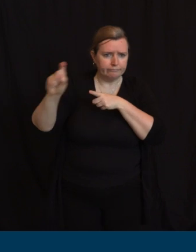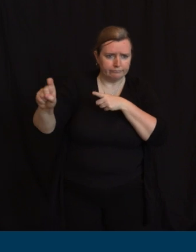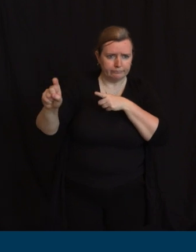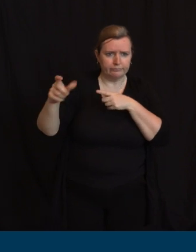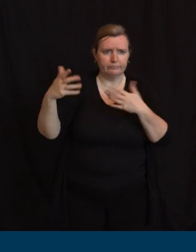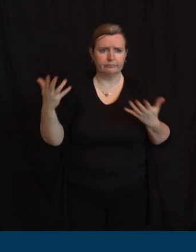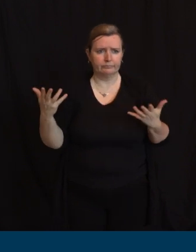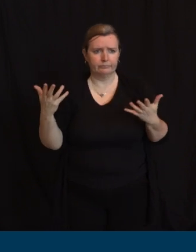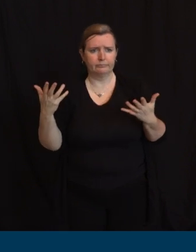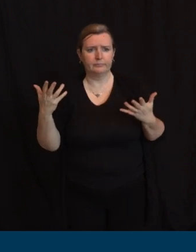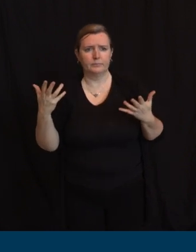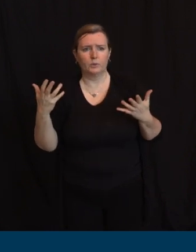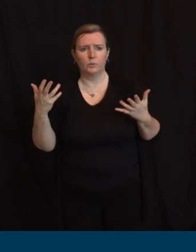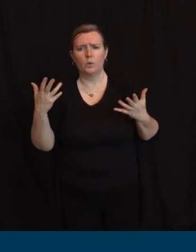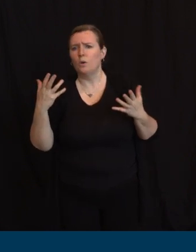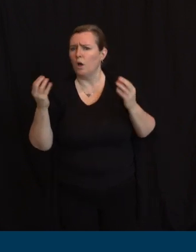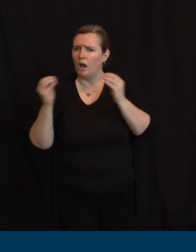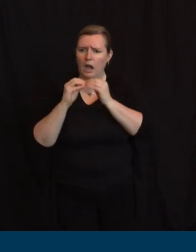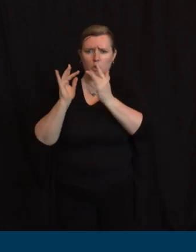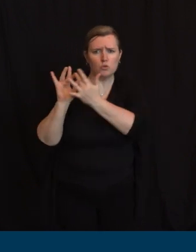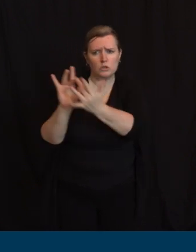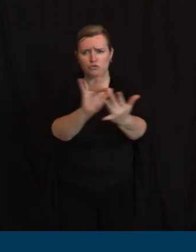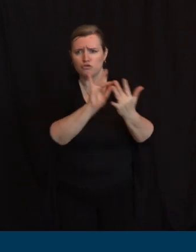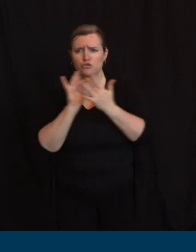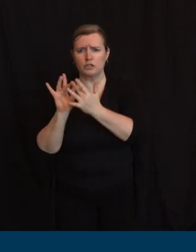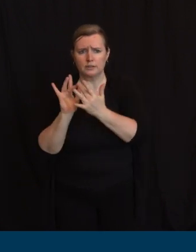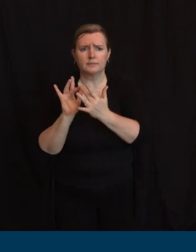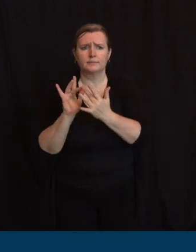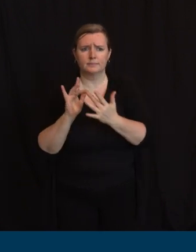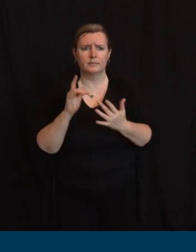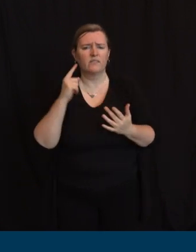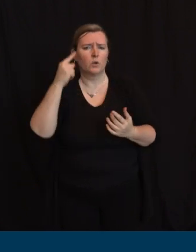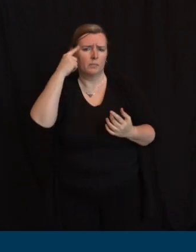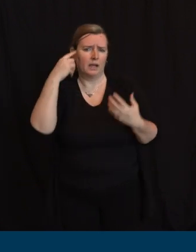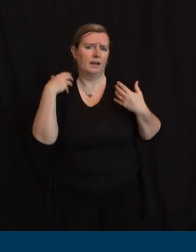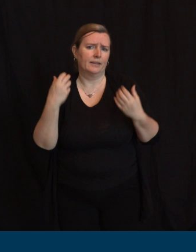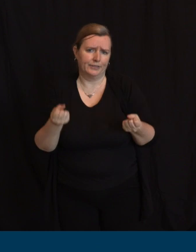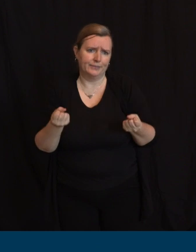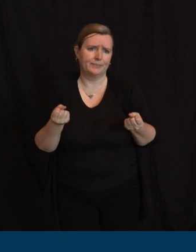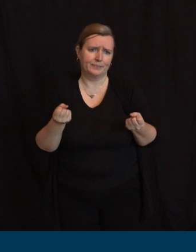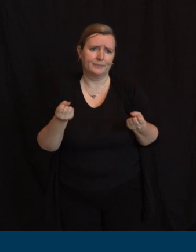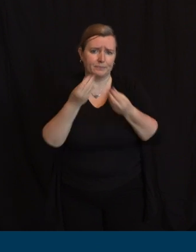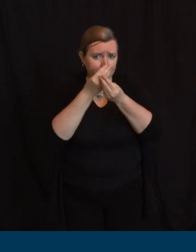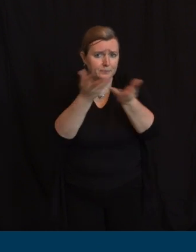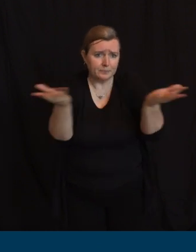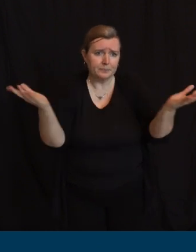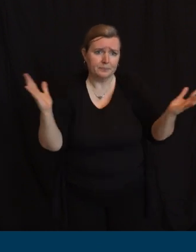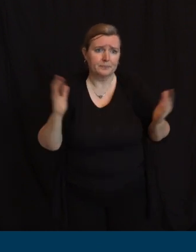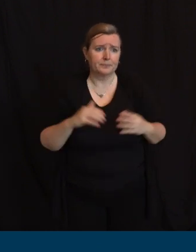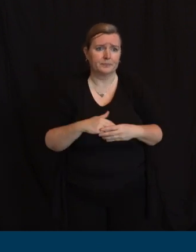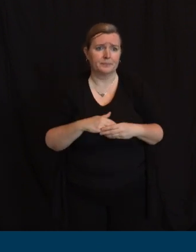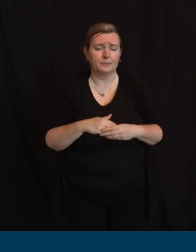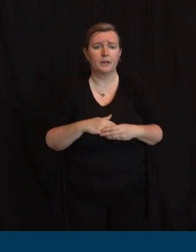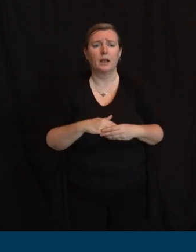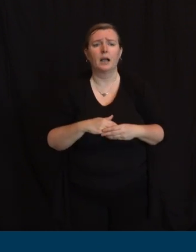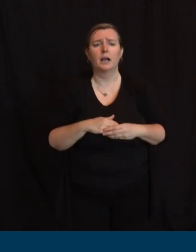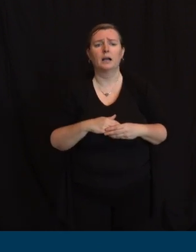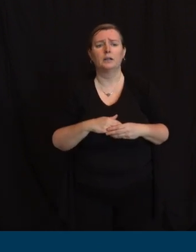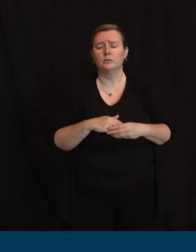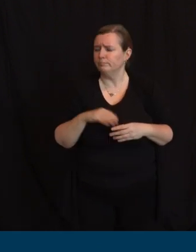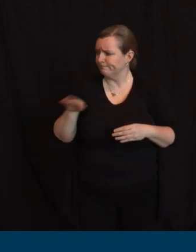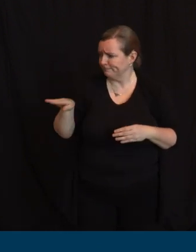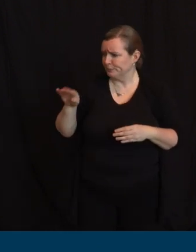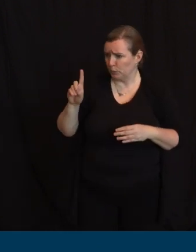relates to this. And so with Judy on both the numbers in terms of the admissions and ER, I